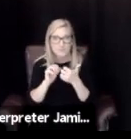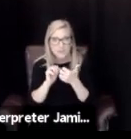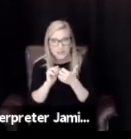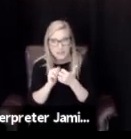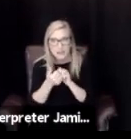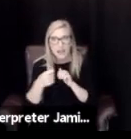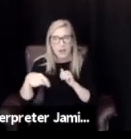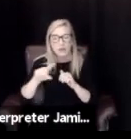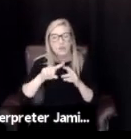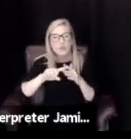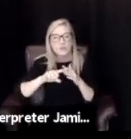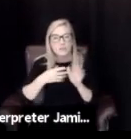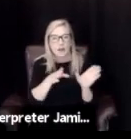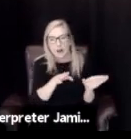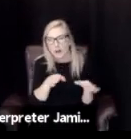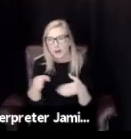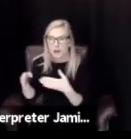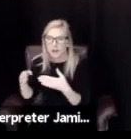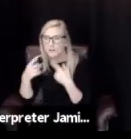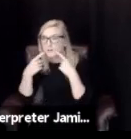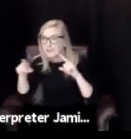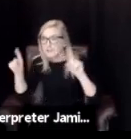towards success is with your